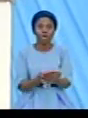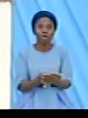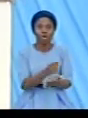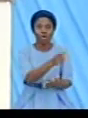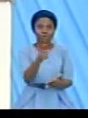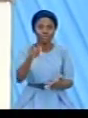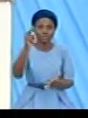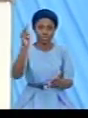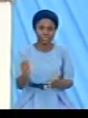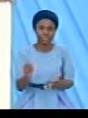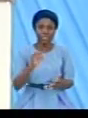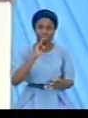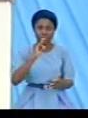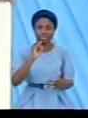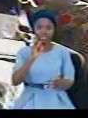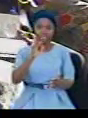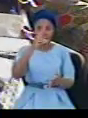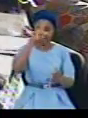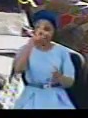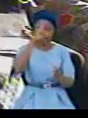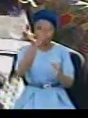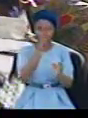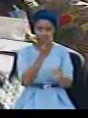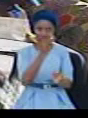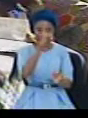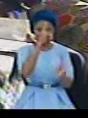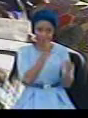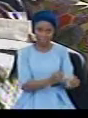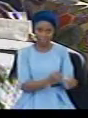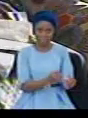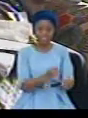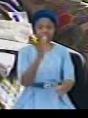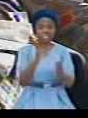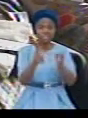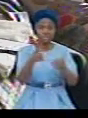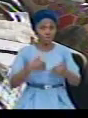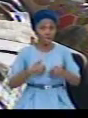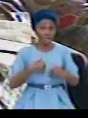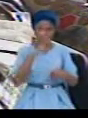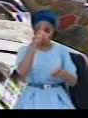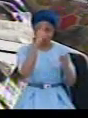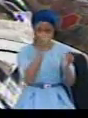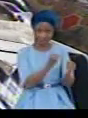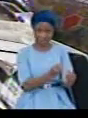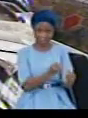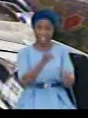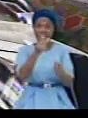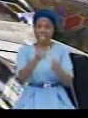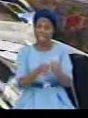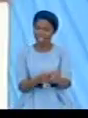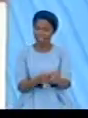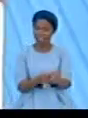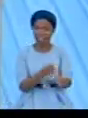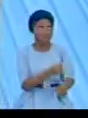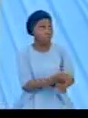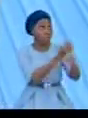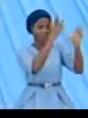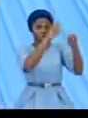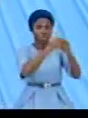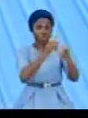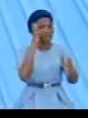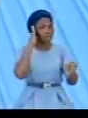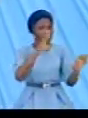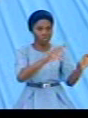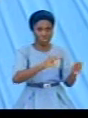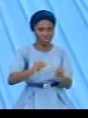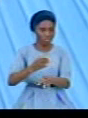every mountain will move. You have faith, every sickness will be healed. You have faith, all